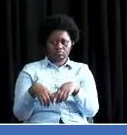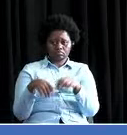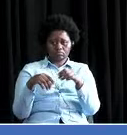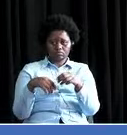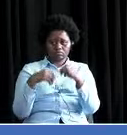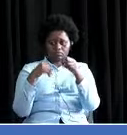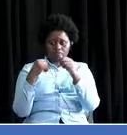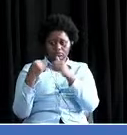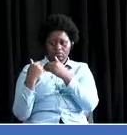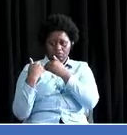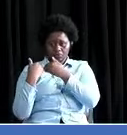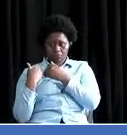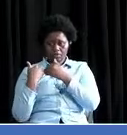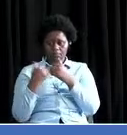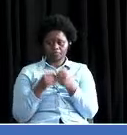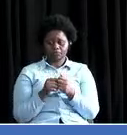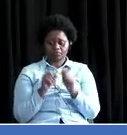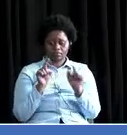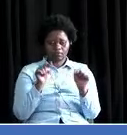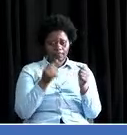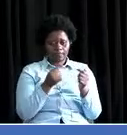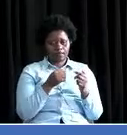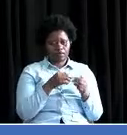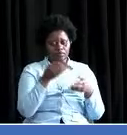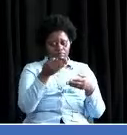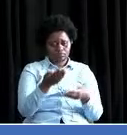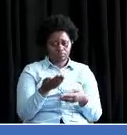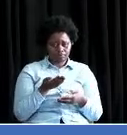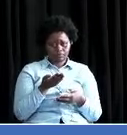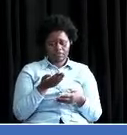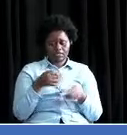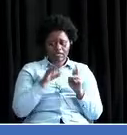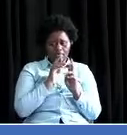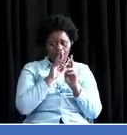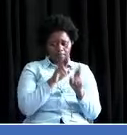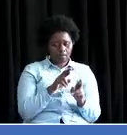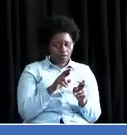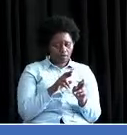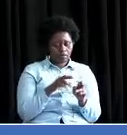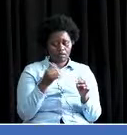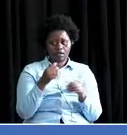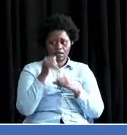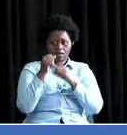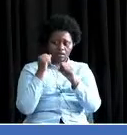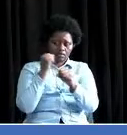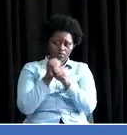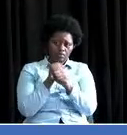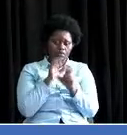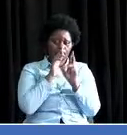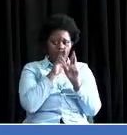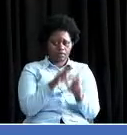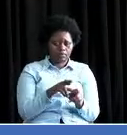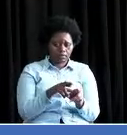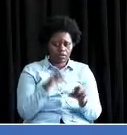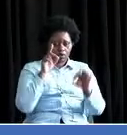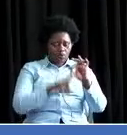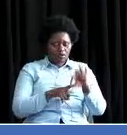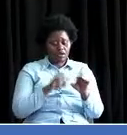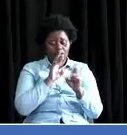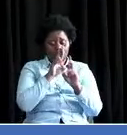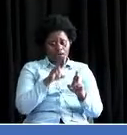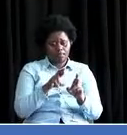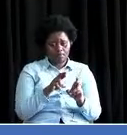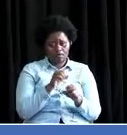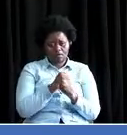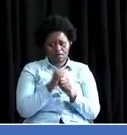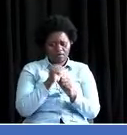responsibility. Now you come, Speaker, you're tabling reports, like annual reports, you're tabling a quarterly report.